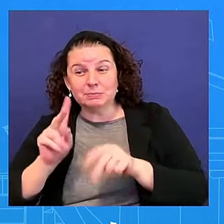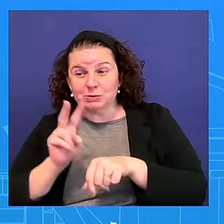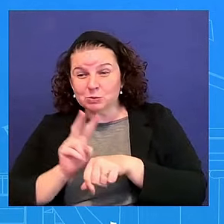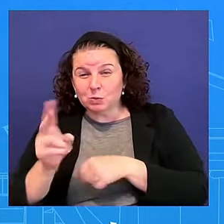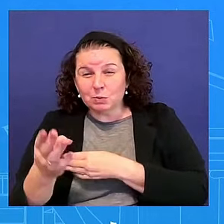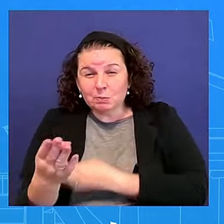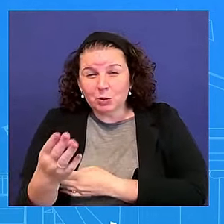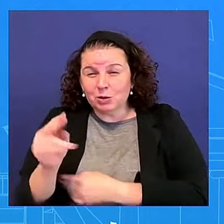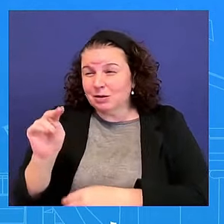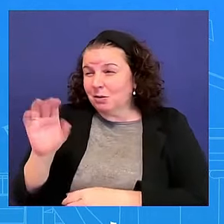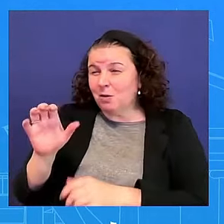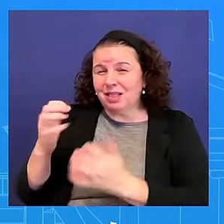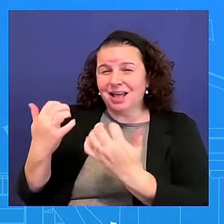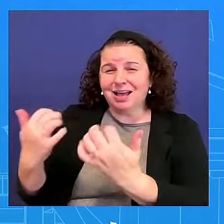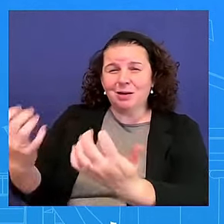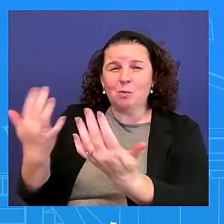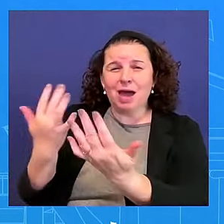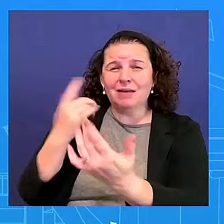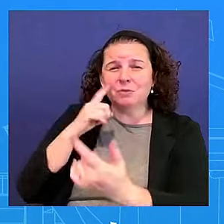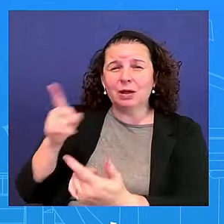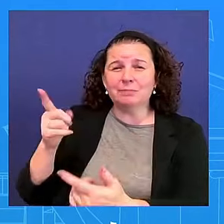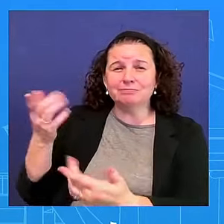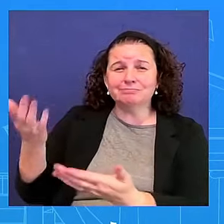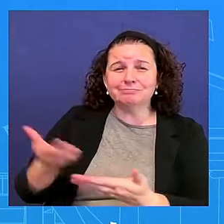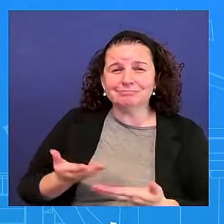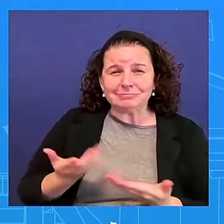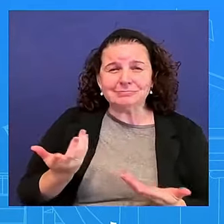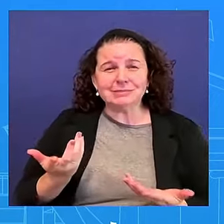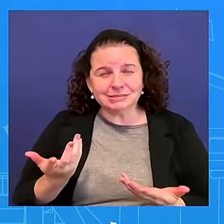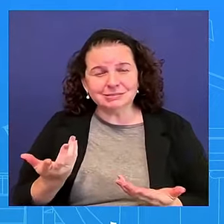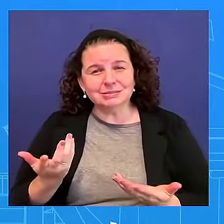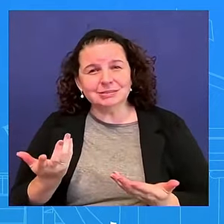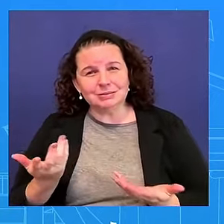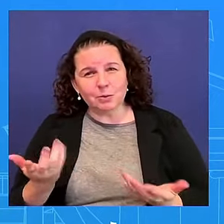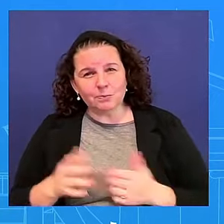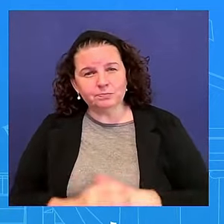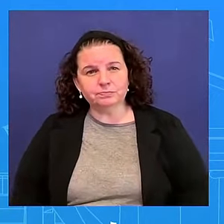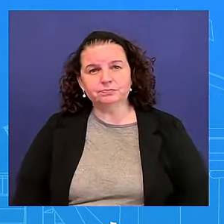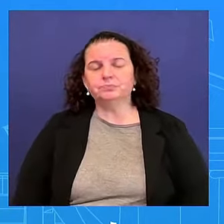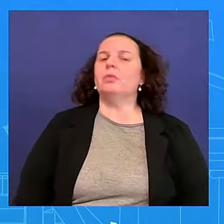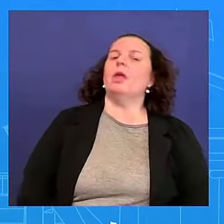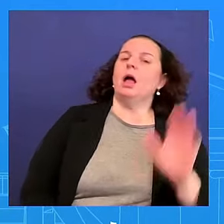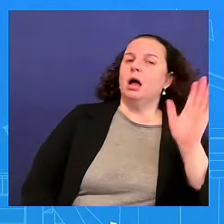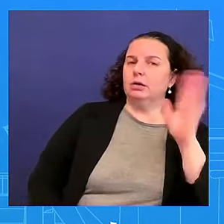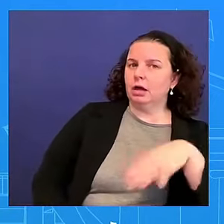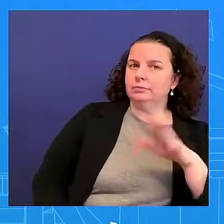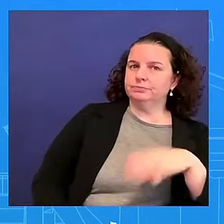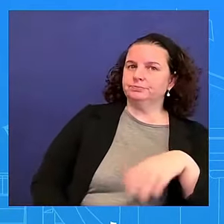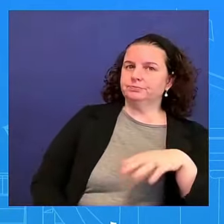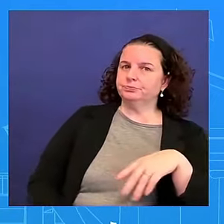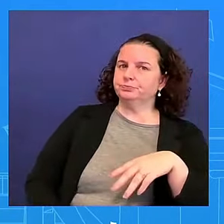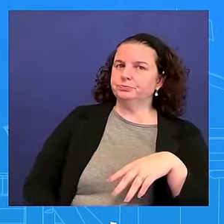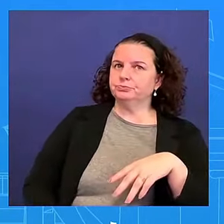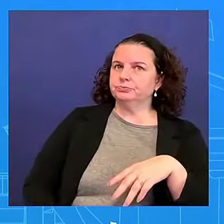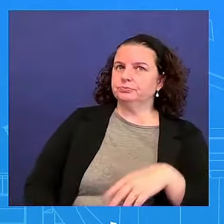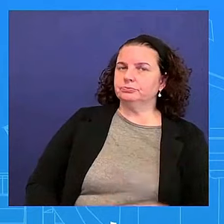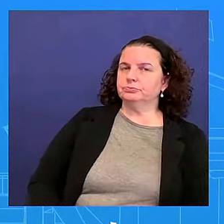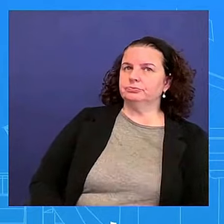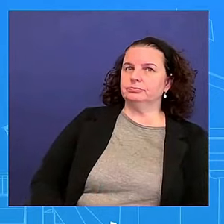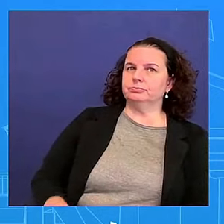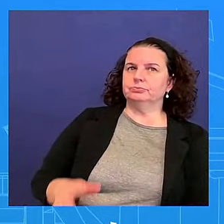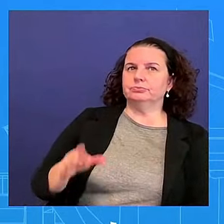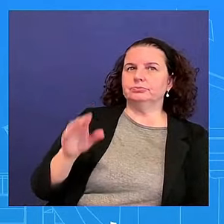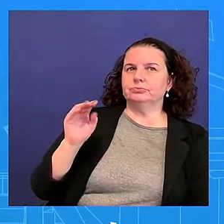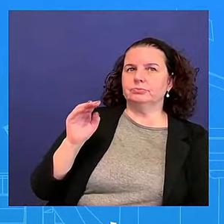Americans. And finally, Karine, this morning House Speaker Mike Johnson said, as he has before, that Democrats have been covering up the president's mental acuity